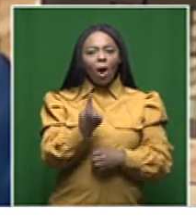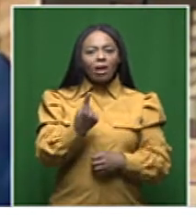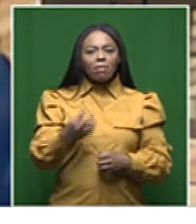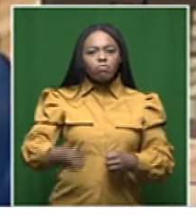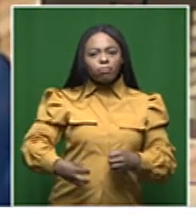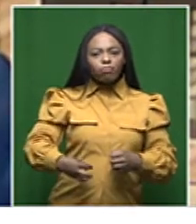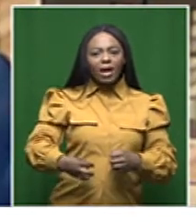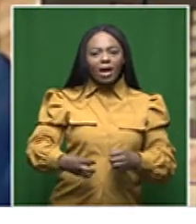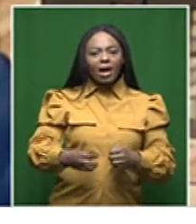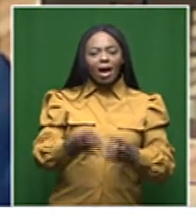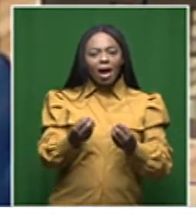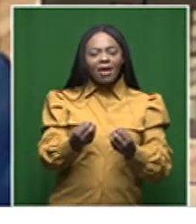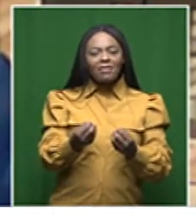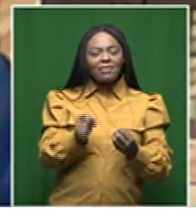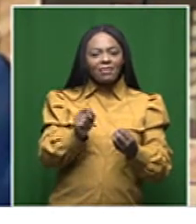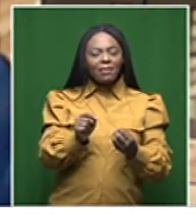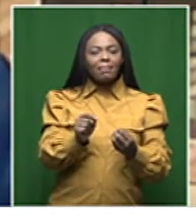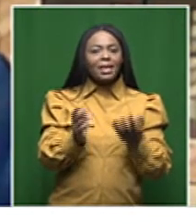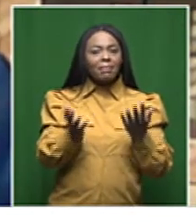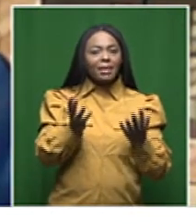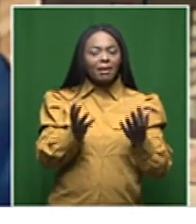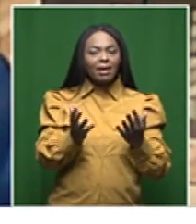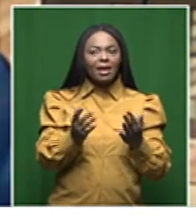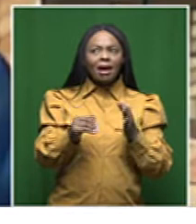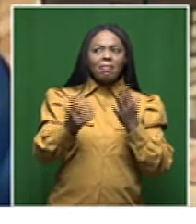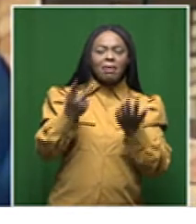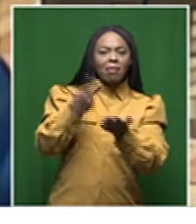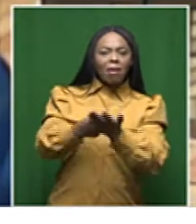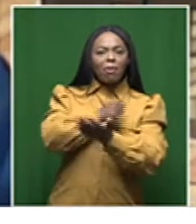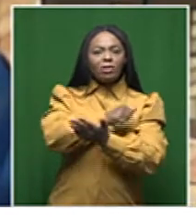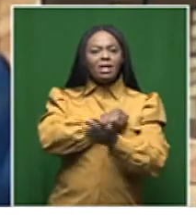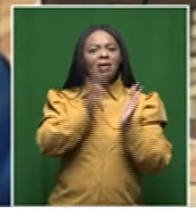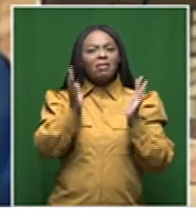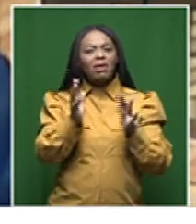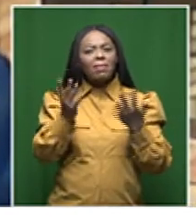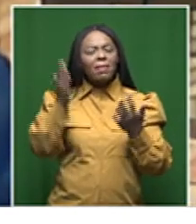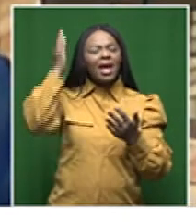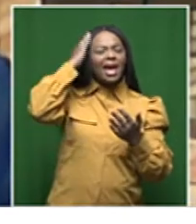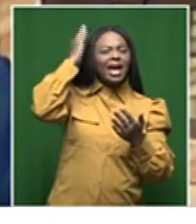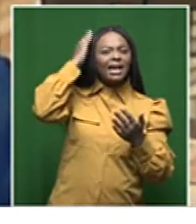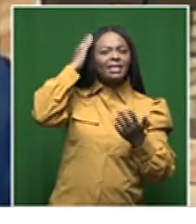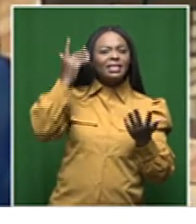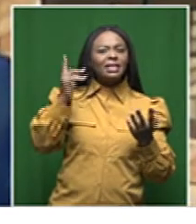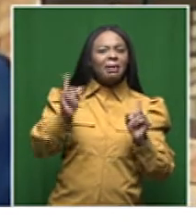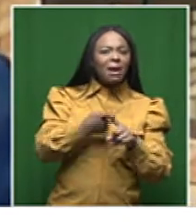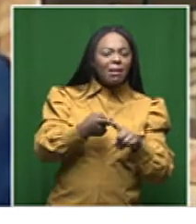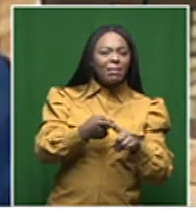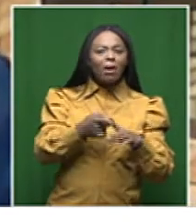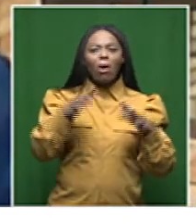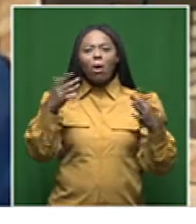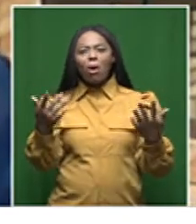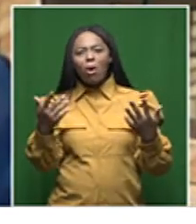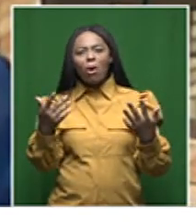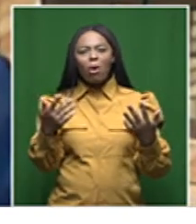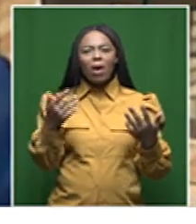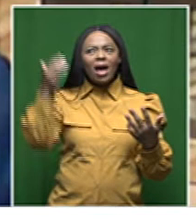some illnesses, either being admitted in the hospital from any head injuries or infections that related